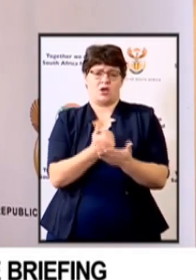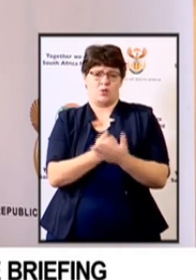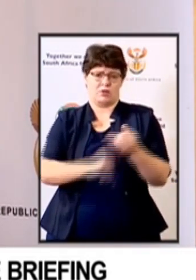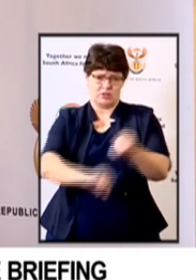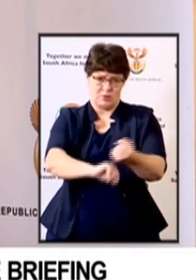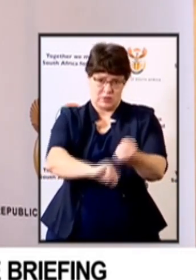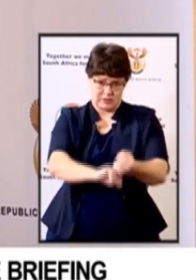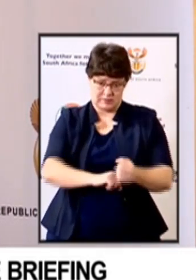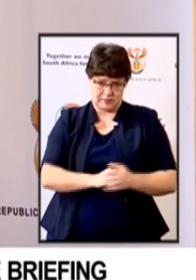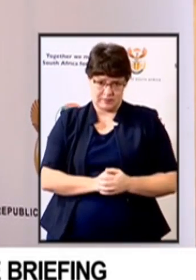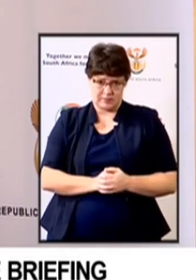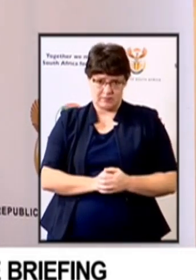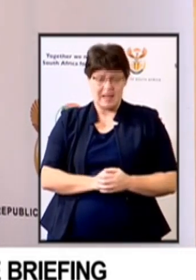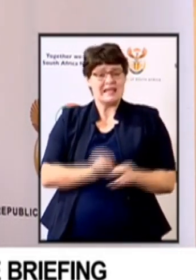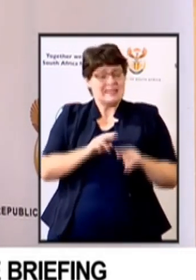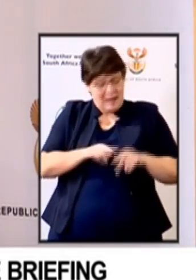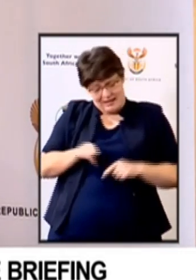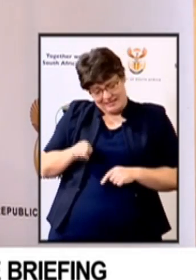state.